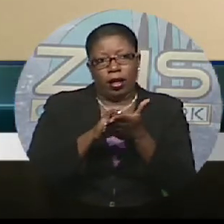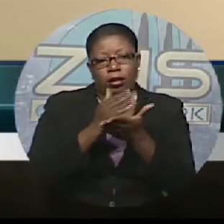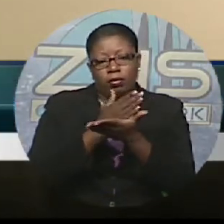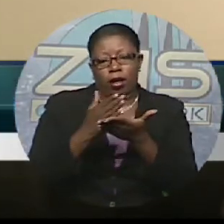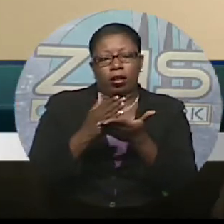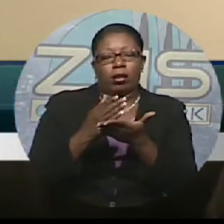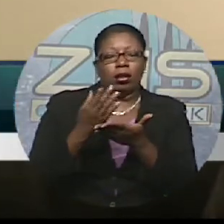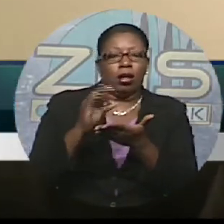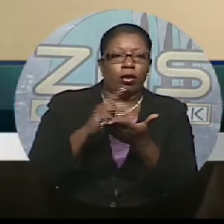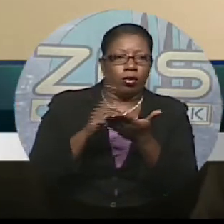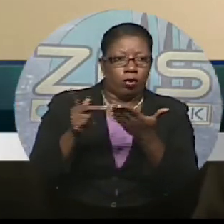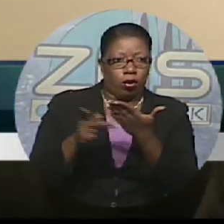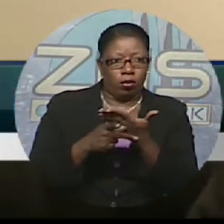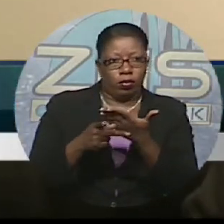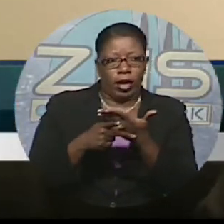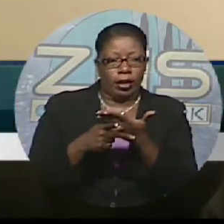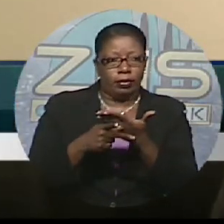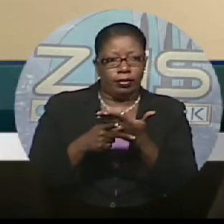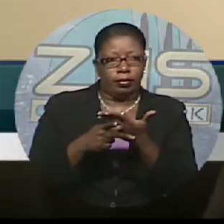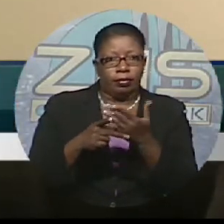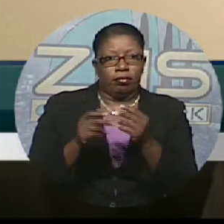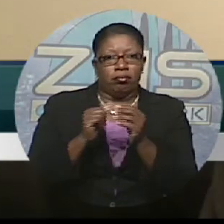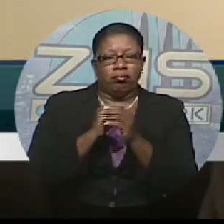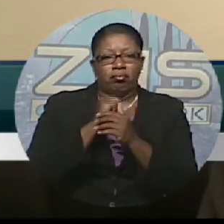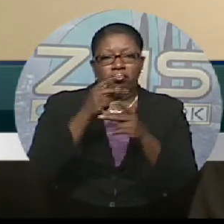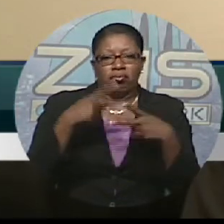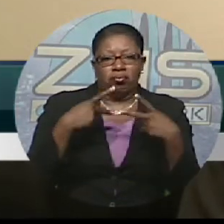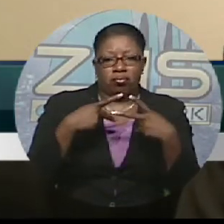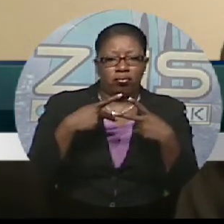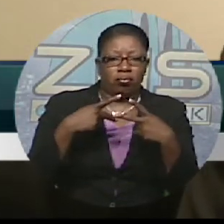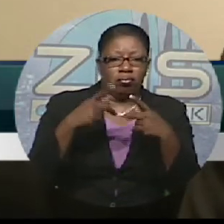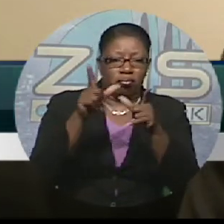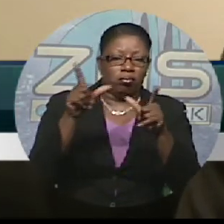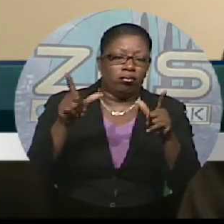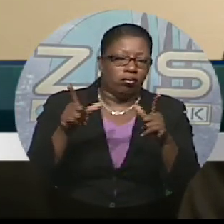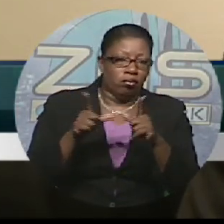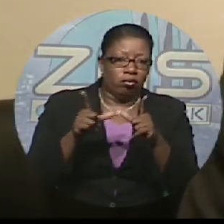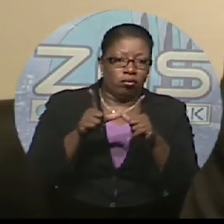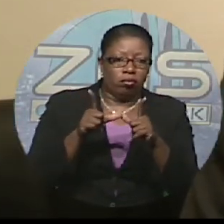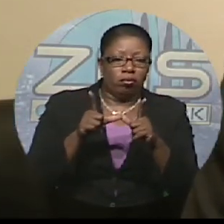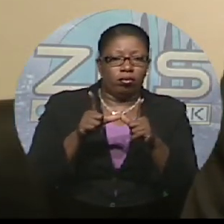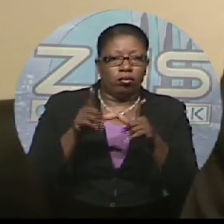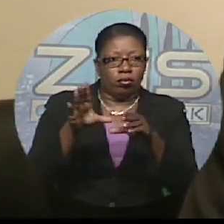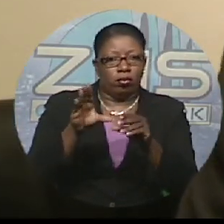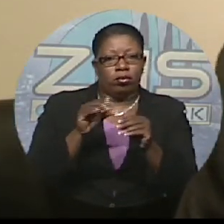school that they are not just having local applicants but international students